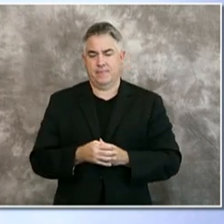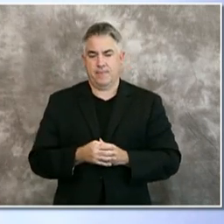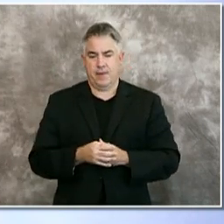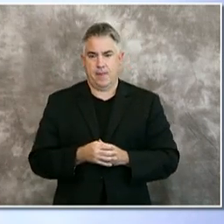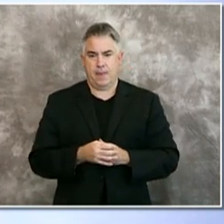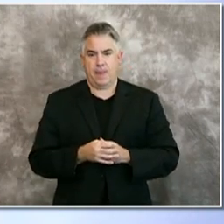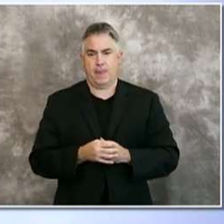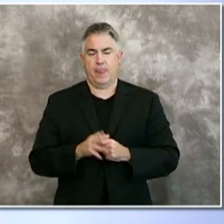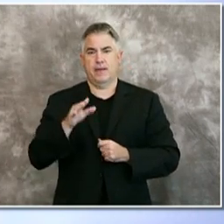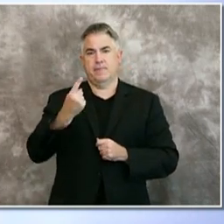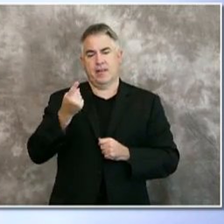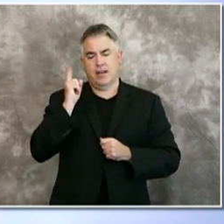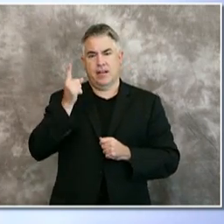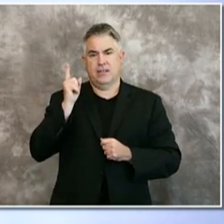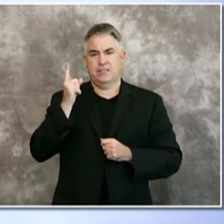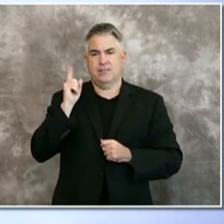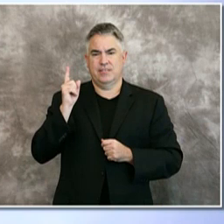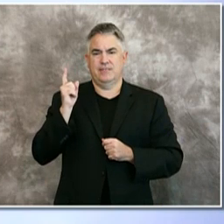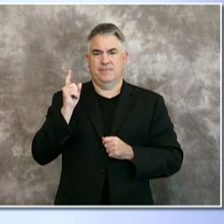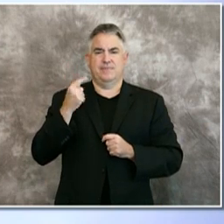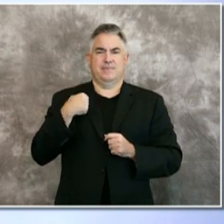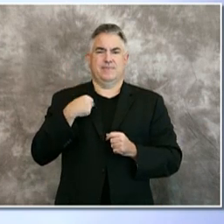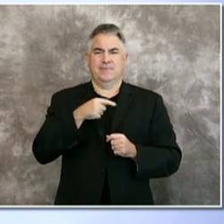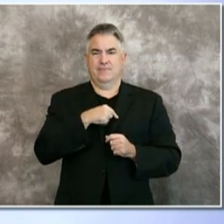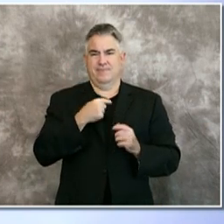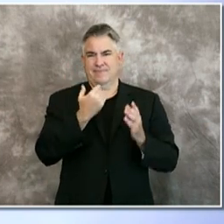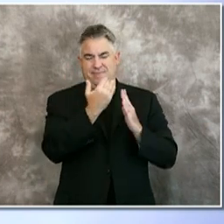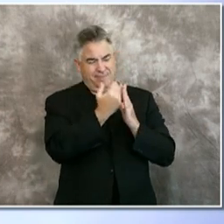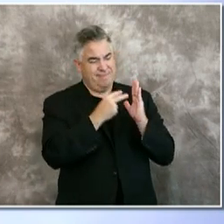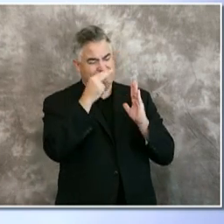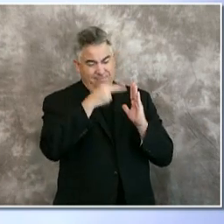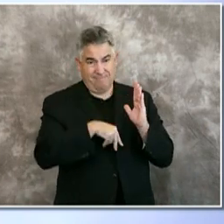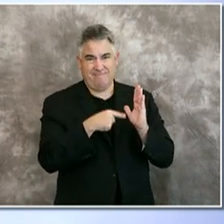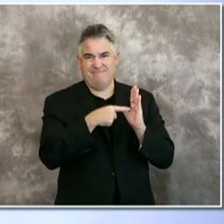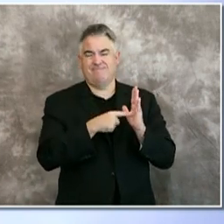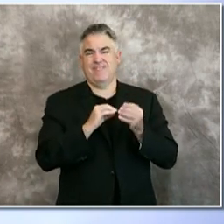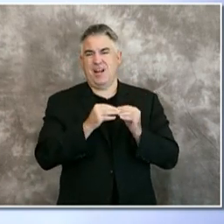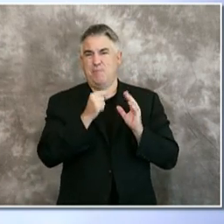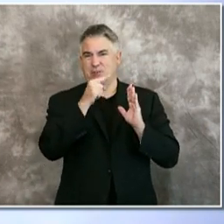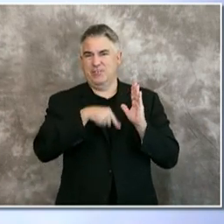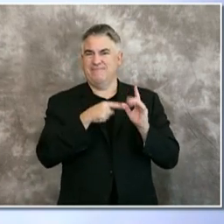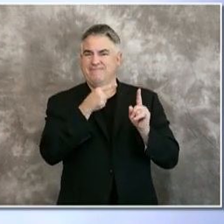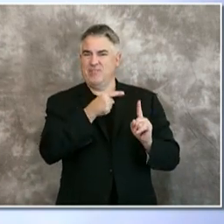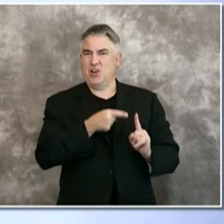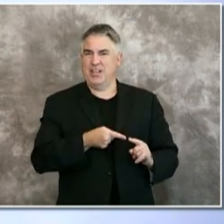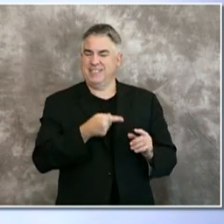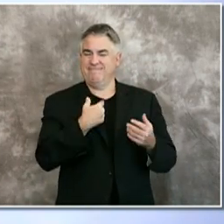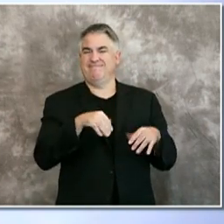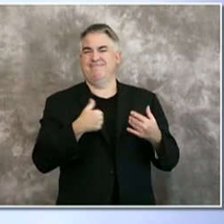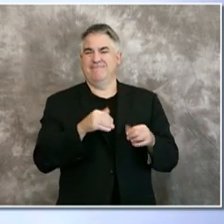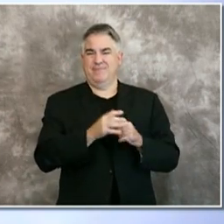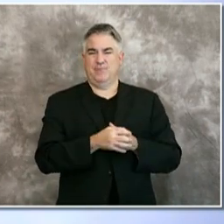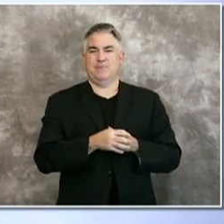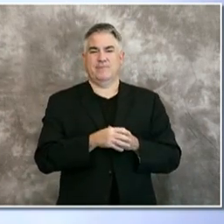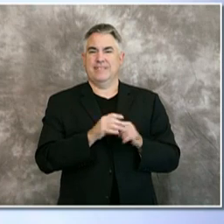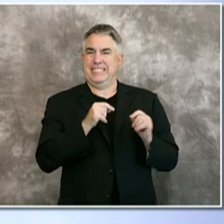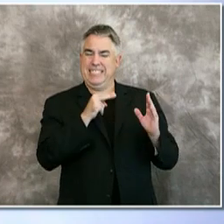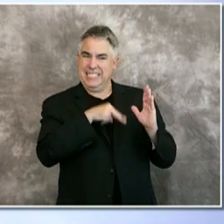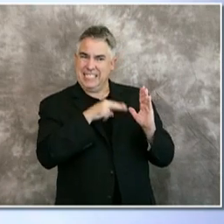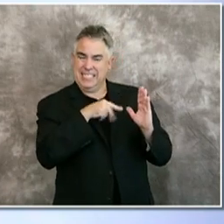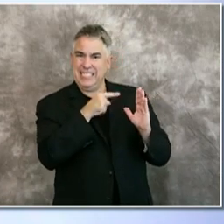and today we're here taking some because we hit the state triggers. And we will continue to monitor each and every